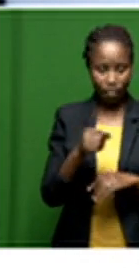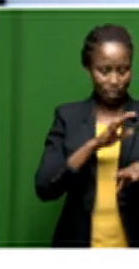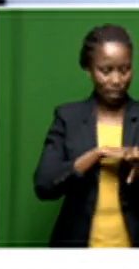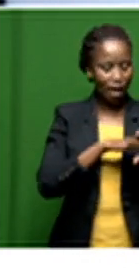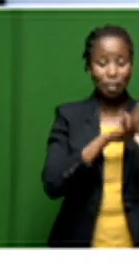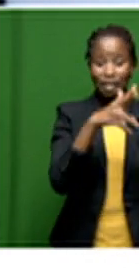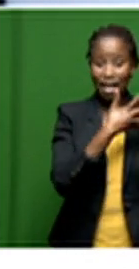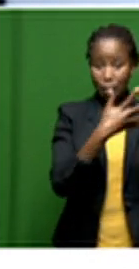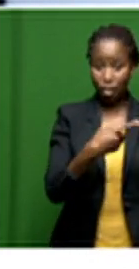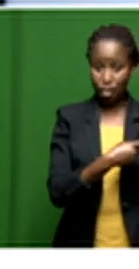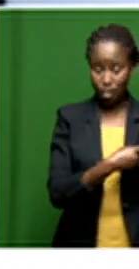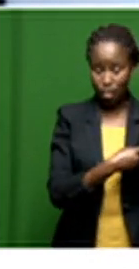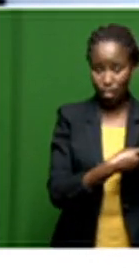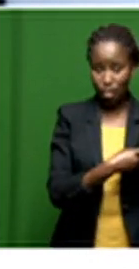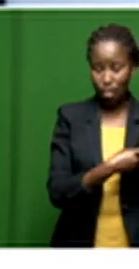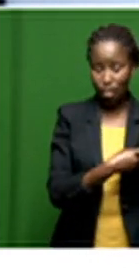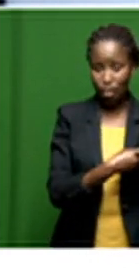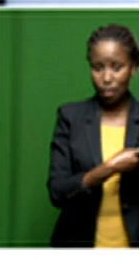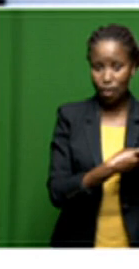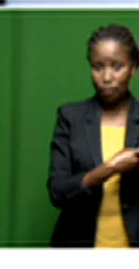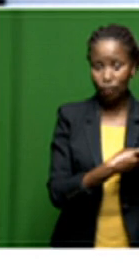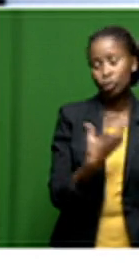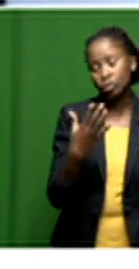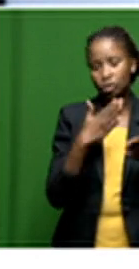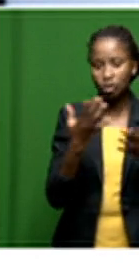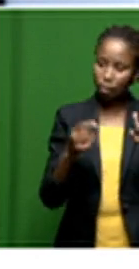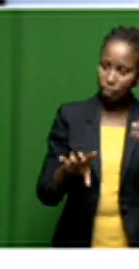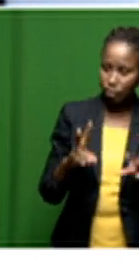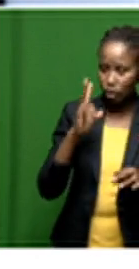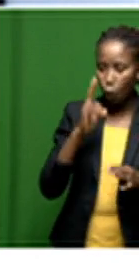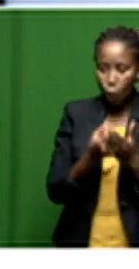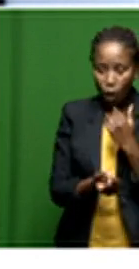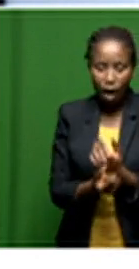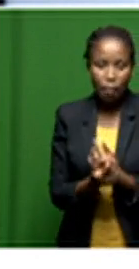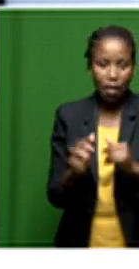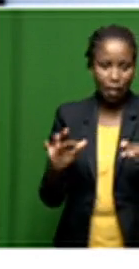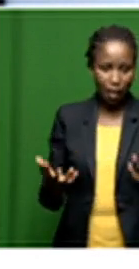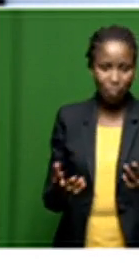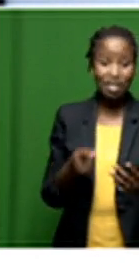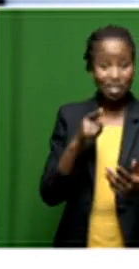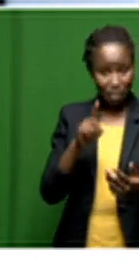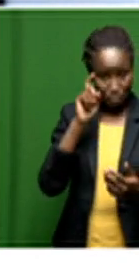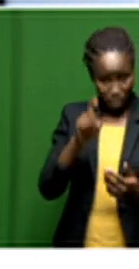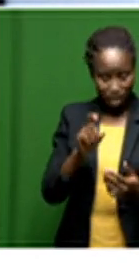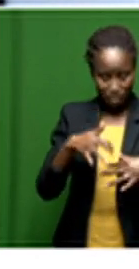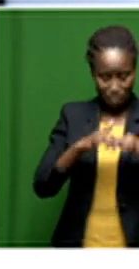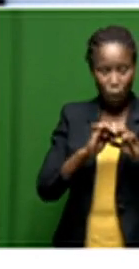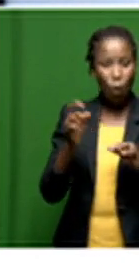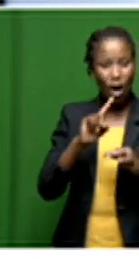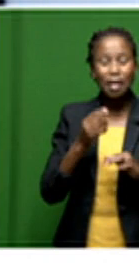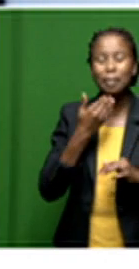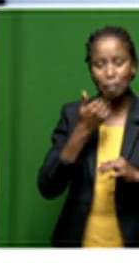of the peculiar circumstances we find ourselves in at the moment. And they've got to make the best of that process. So